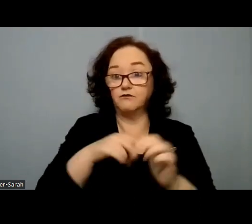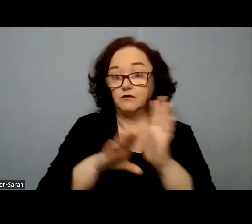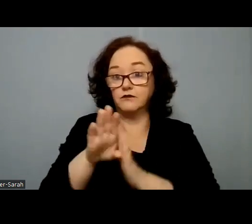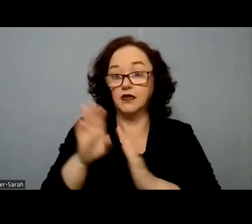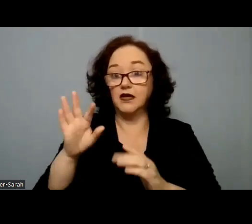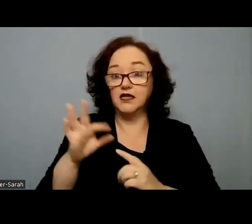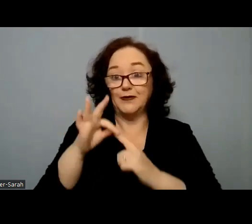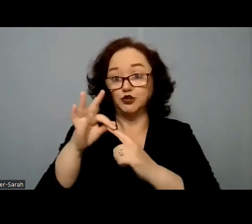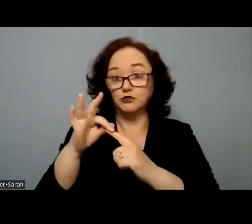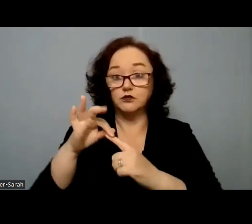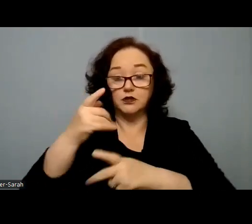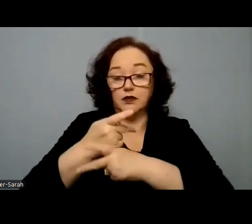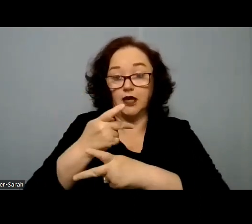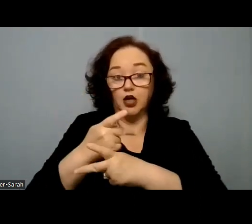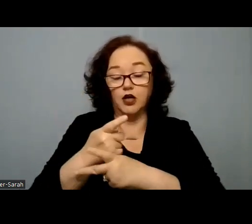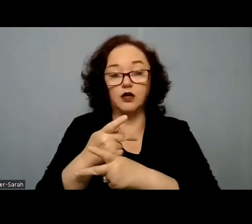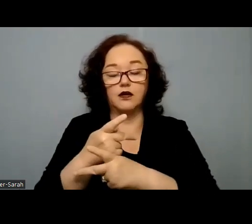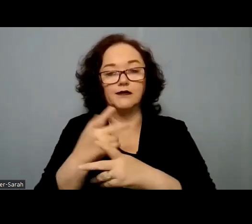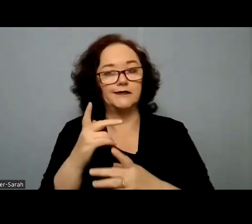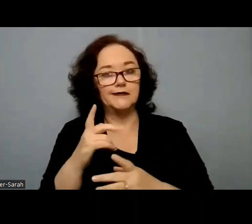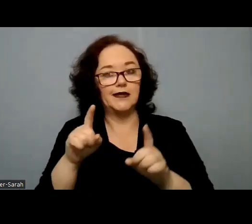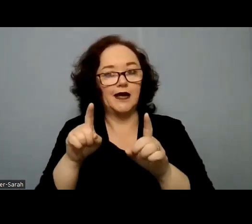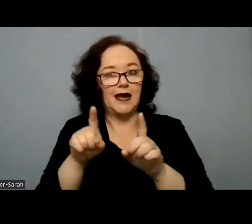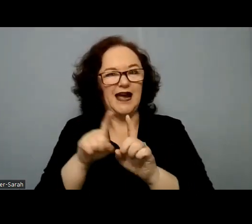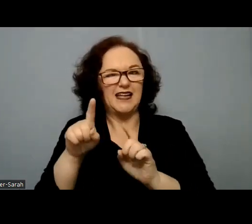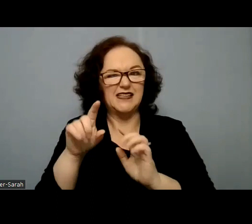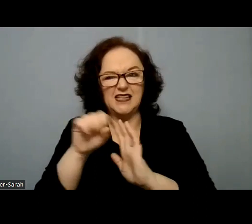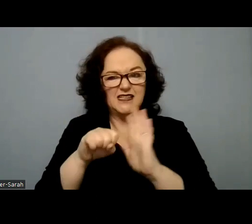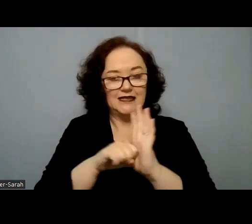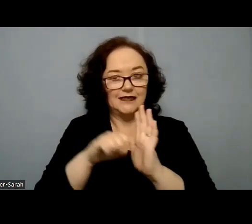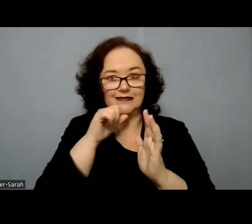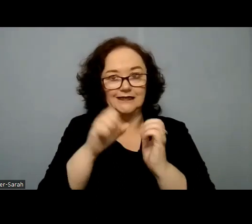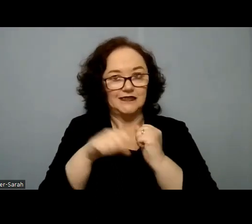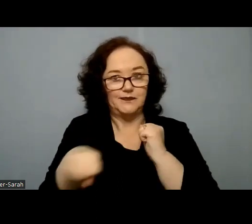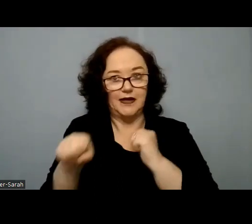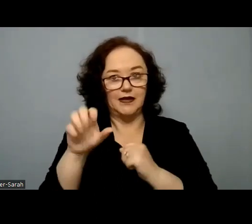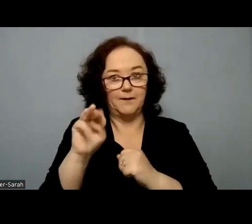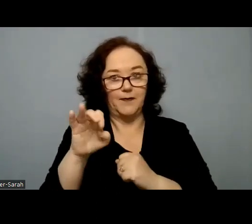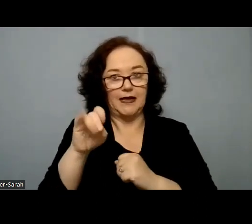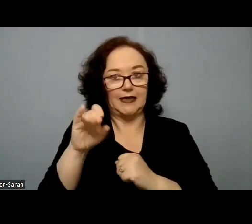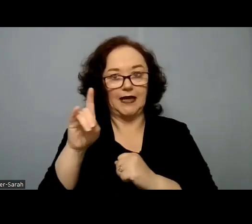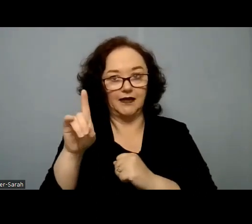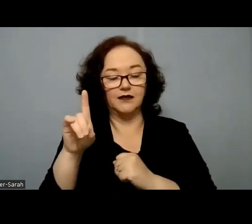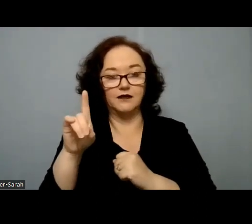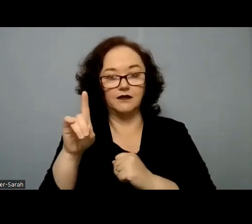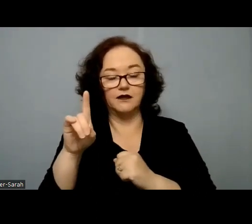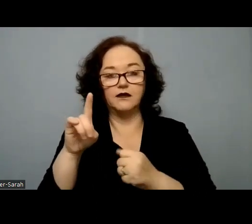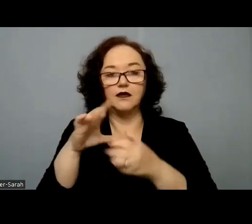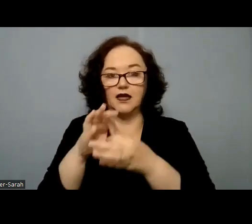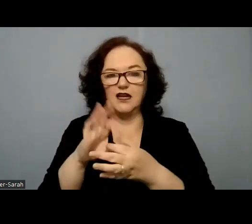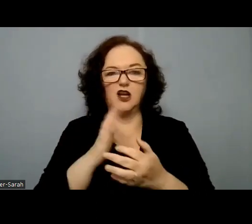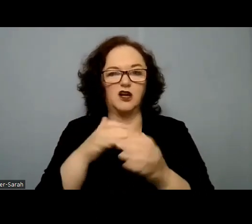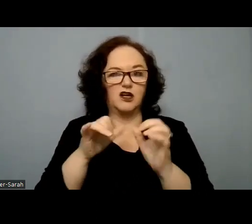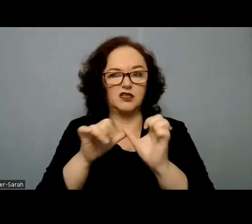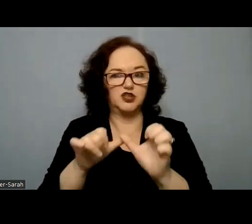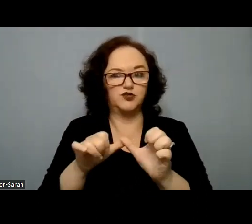state that did not expand Medicaid in our continuum in Texas. We